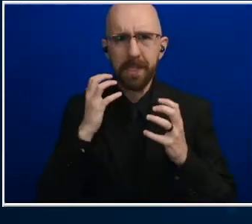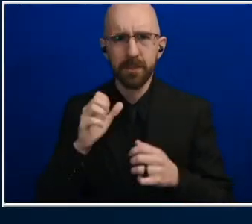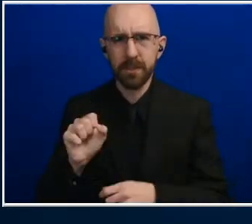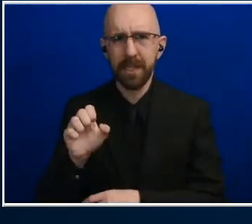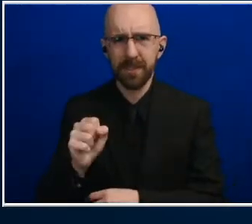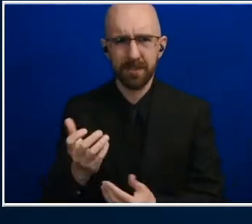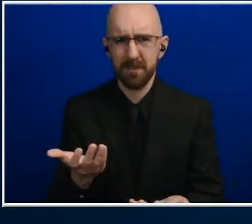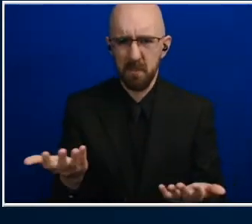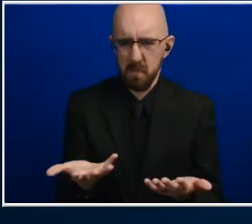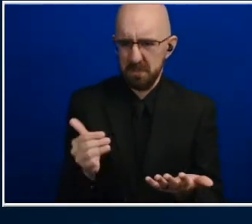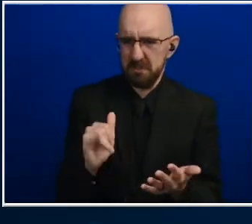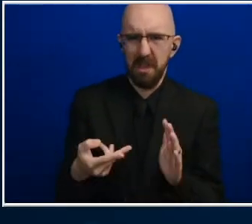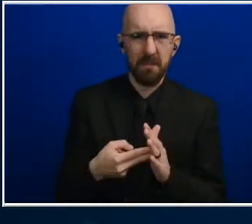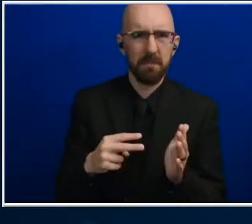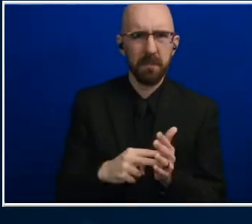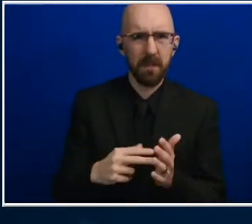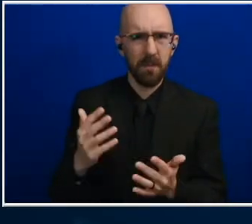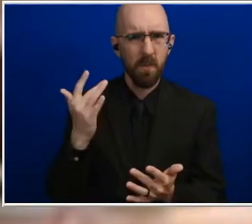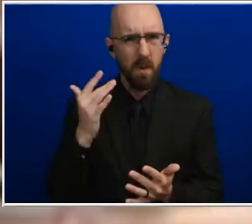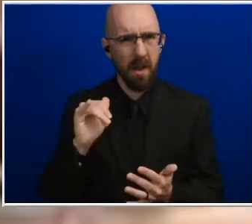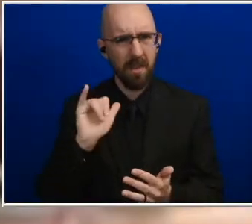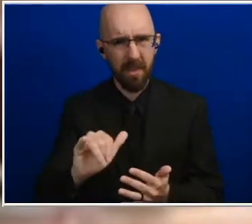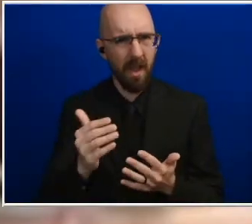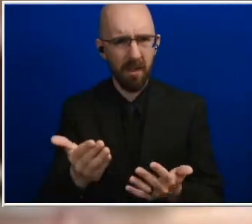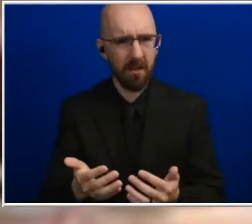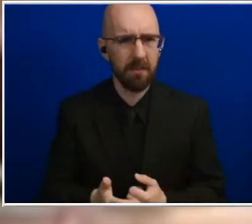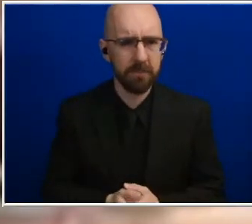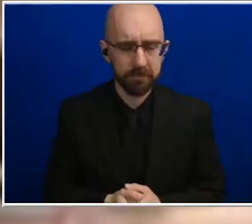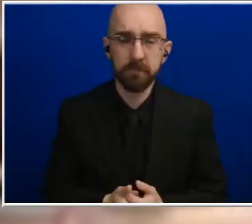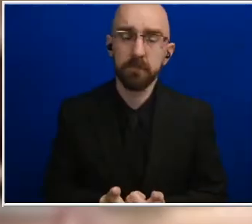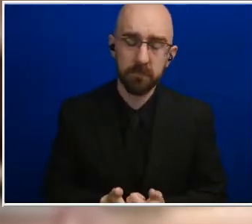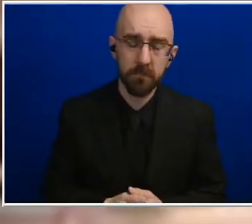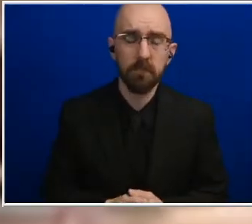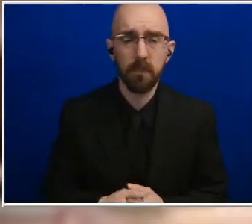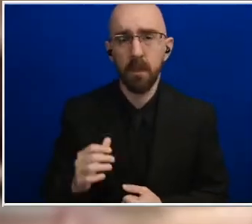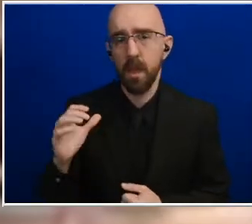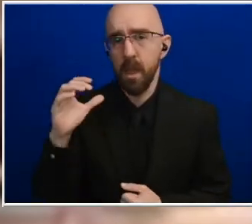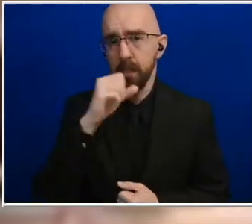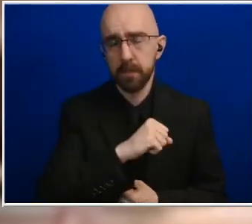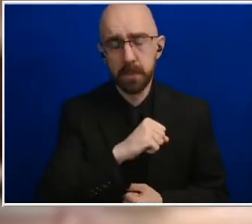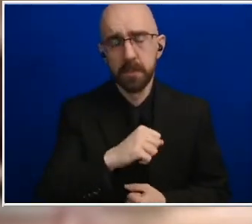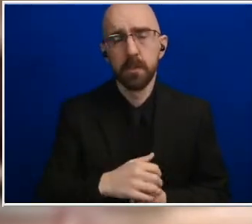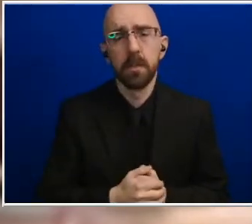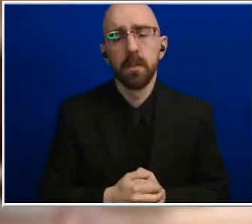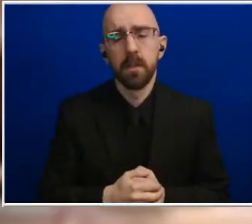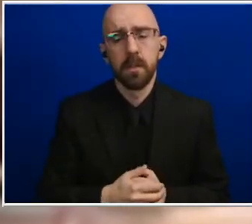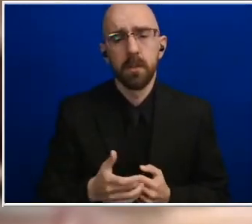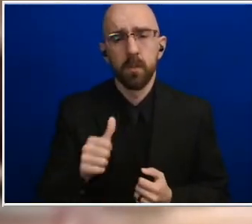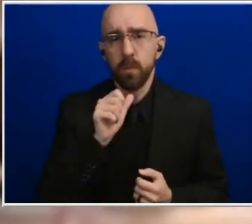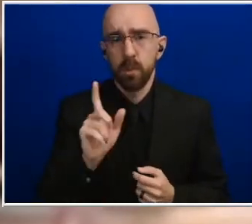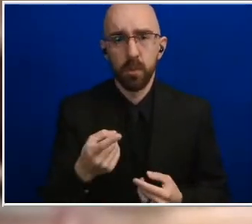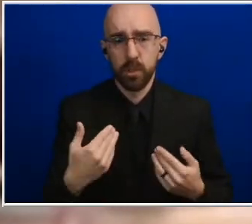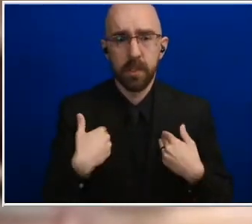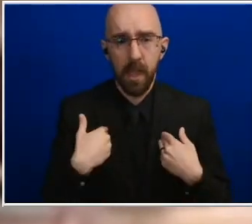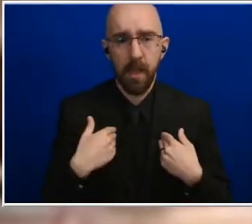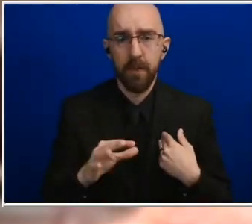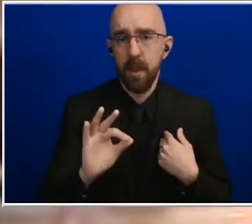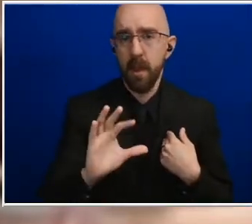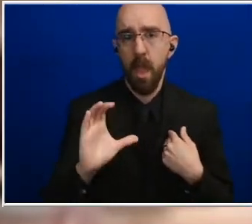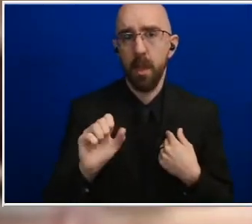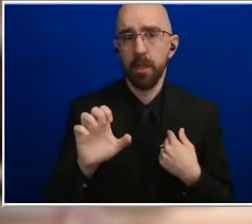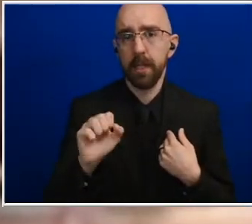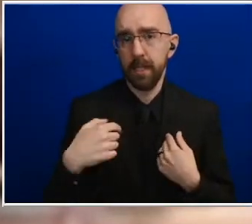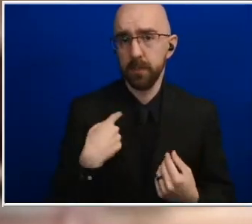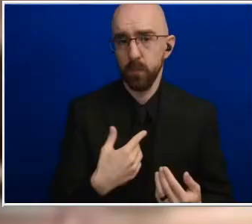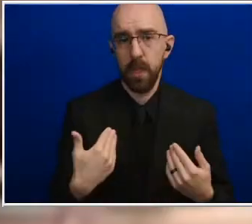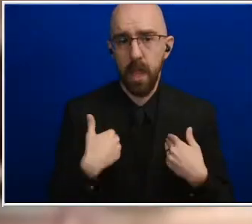that, and why would that be? Yeah, the estimates are that we don't just have the 900 cases we have. Let me put